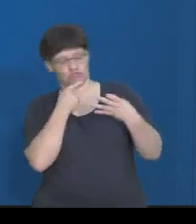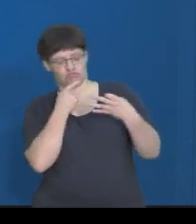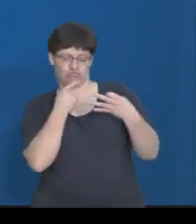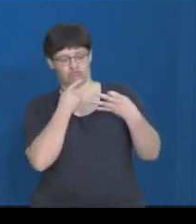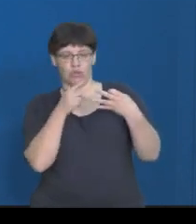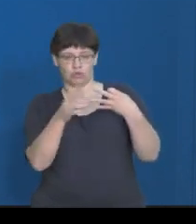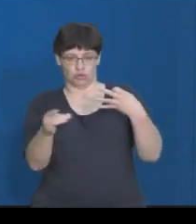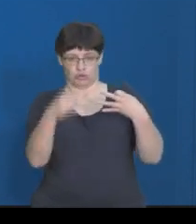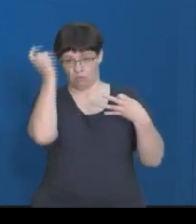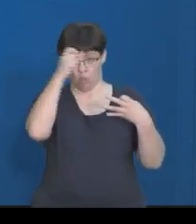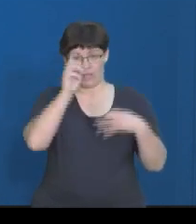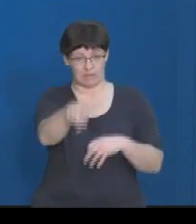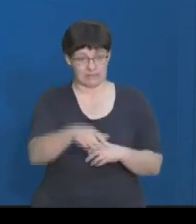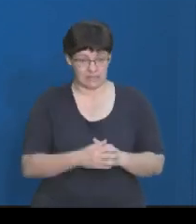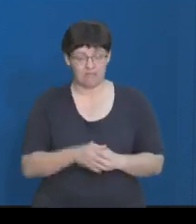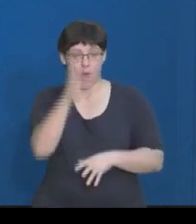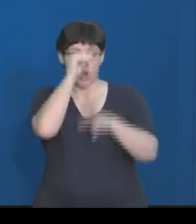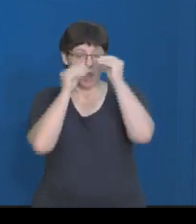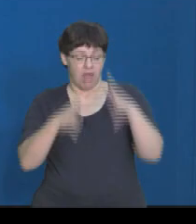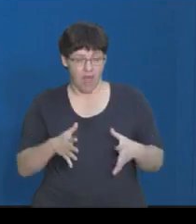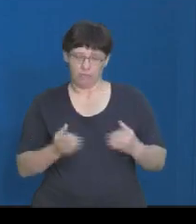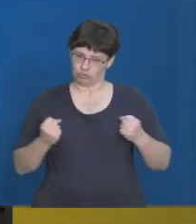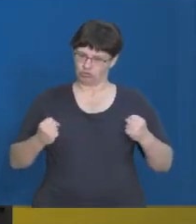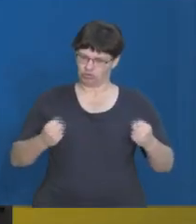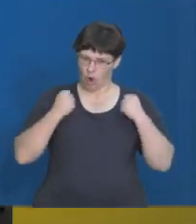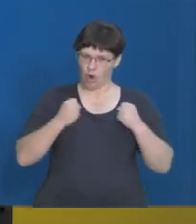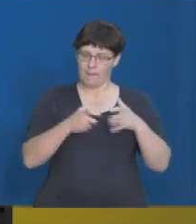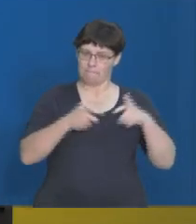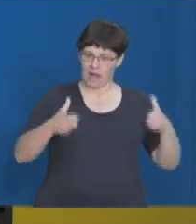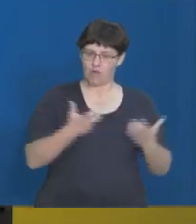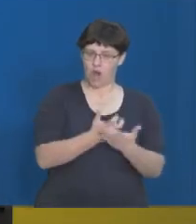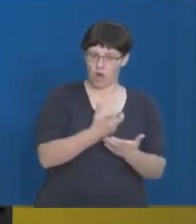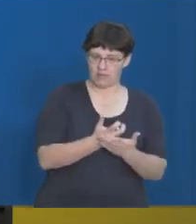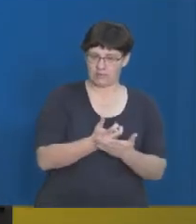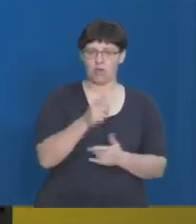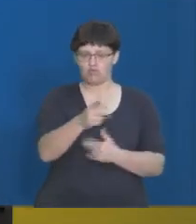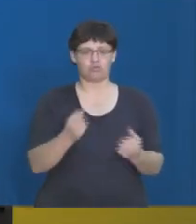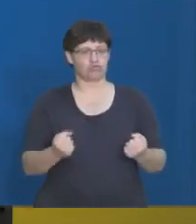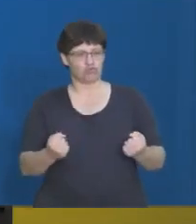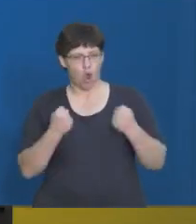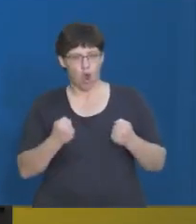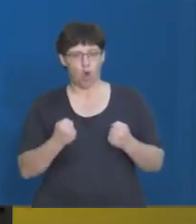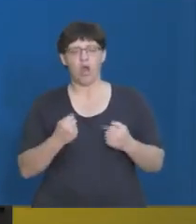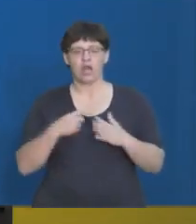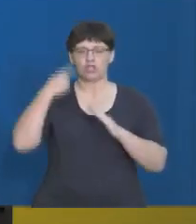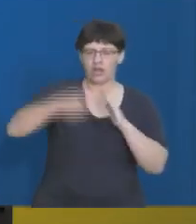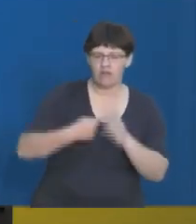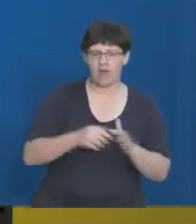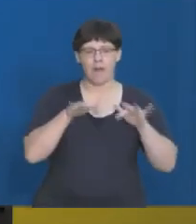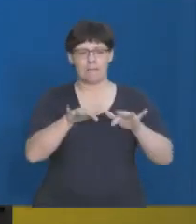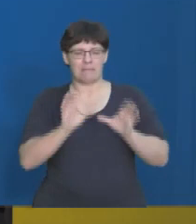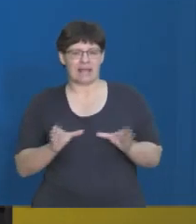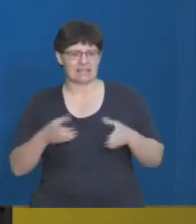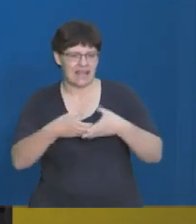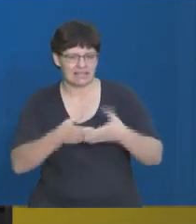questions wisely there. If you are a learner who is strong in macroeconomics, so you are strong in your secular flow, in your public